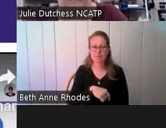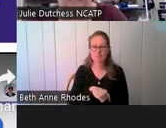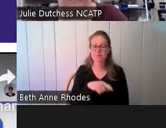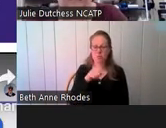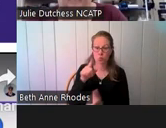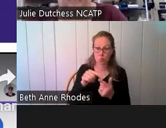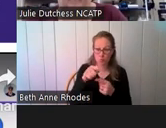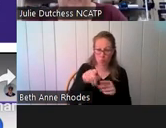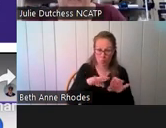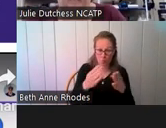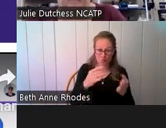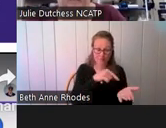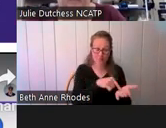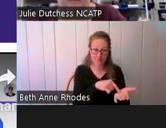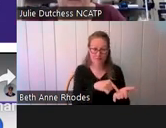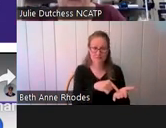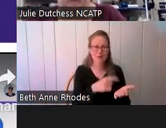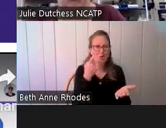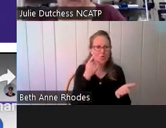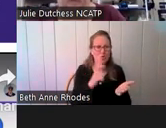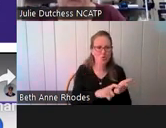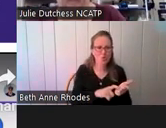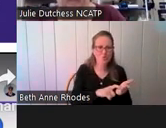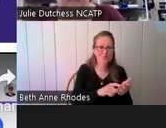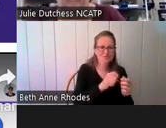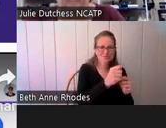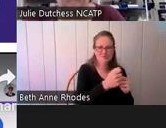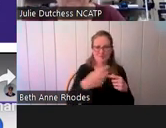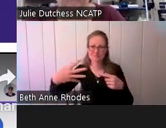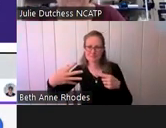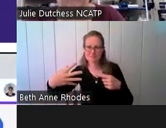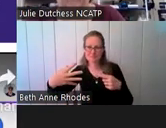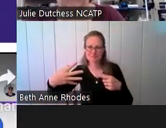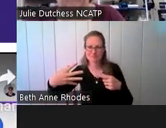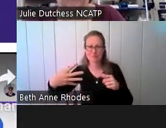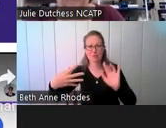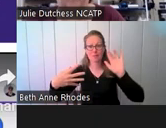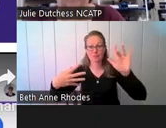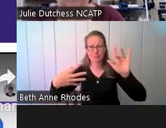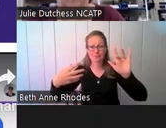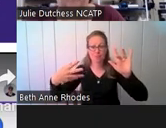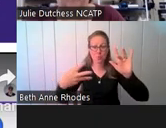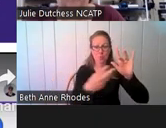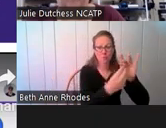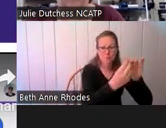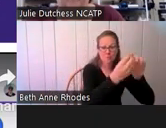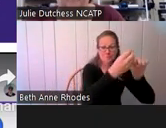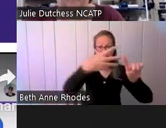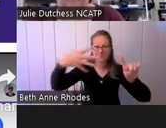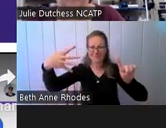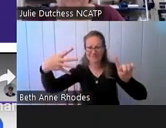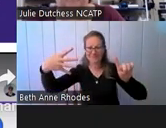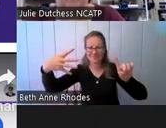When we open Client Rebrand workspace, notice that all the tabs we just moved in appear in the window. When we switch to the quarterly planning